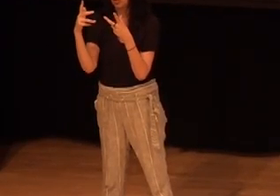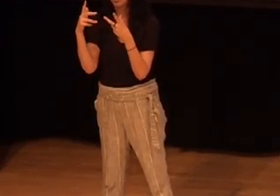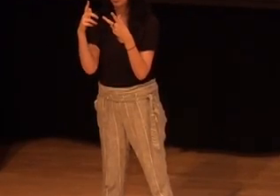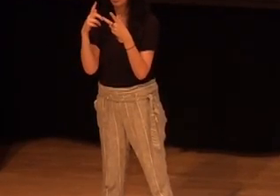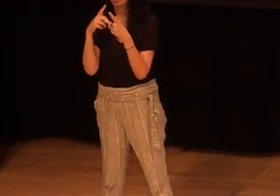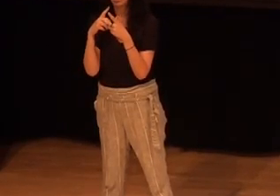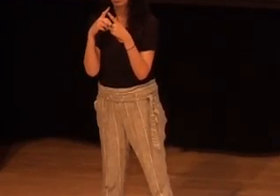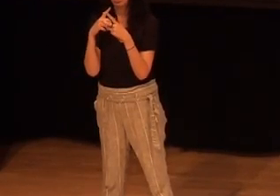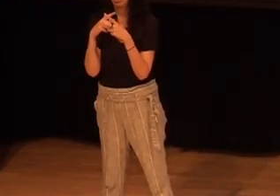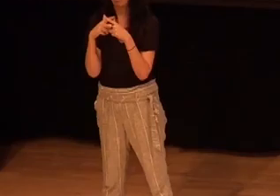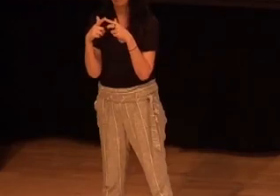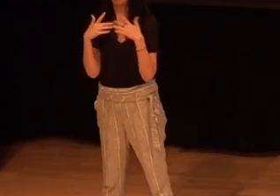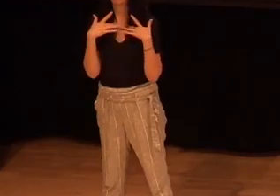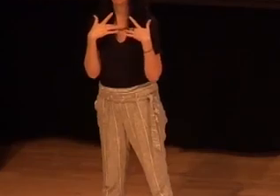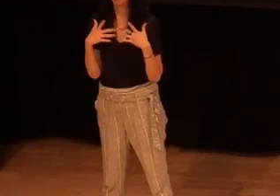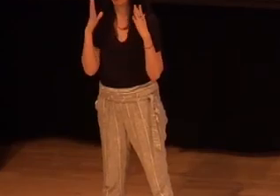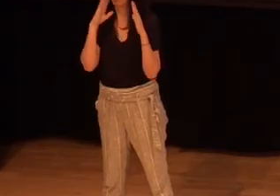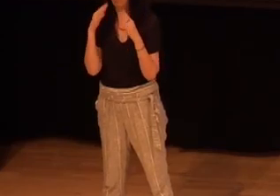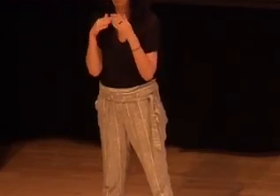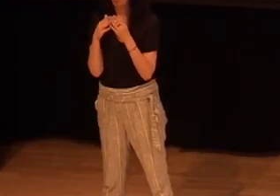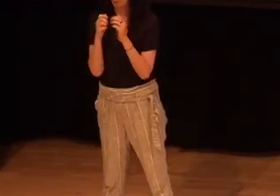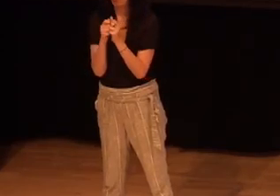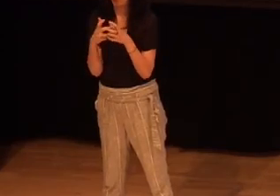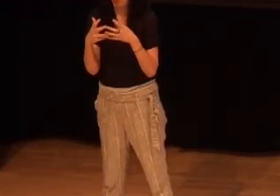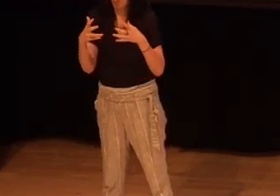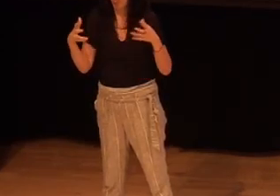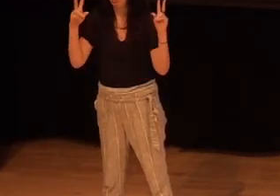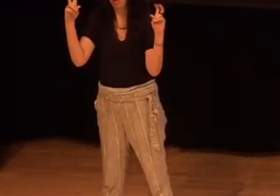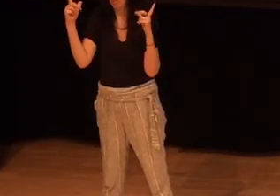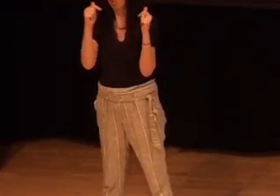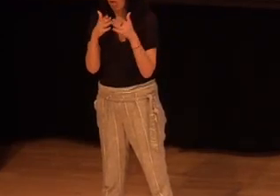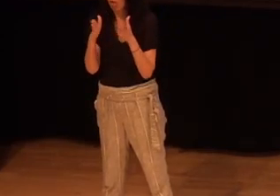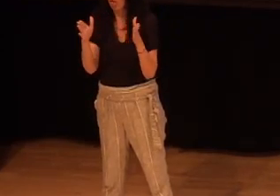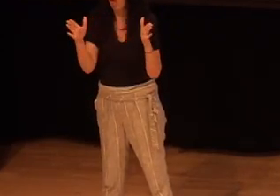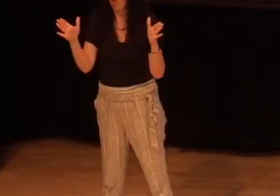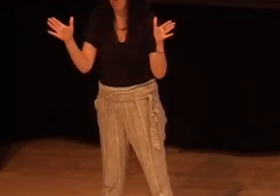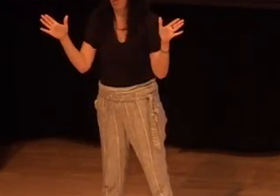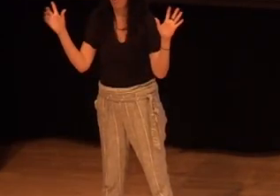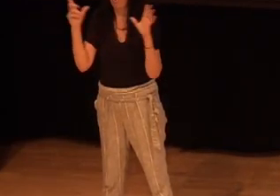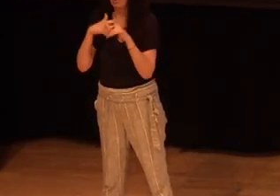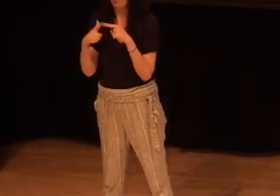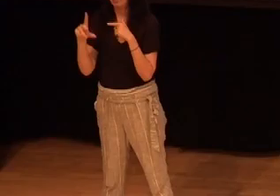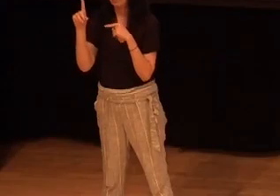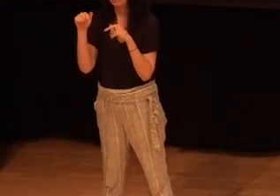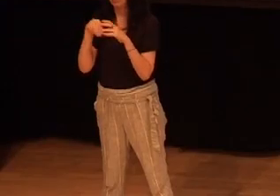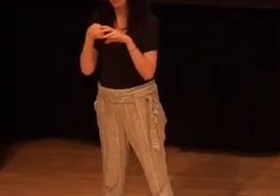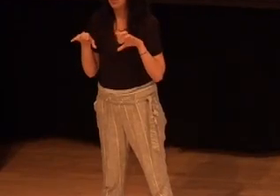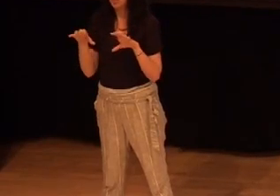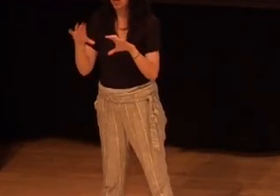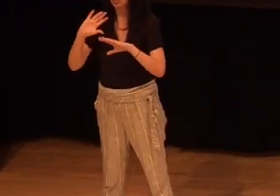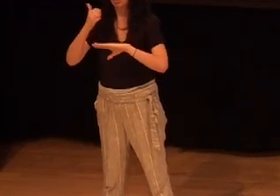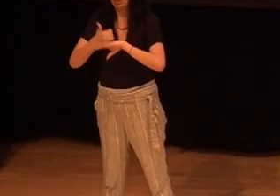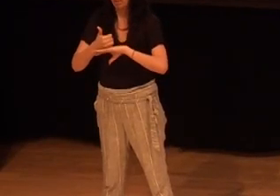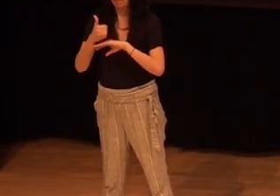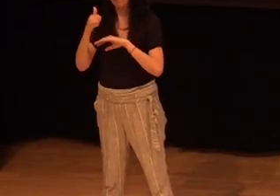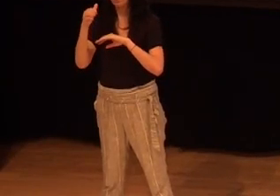and the subject matter range expanded, and then the Disabled in Action formed in about 1969, 1970, and a